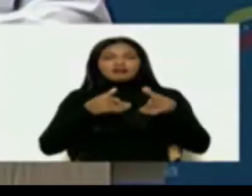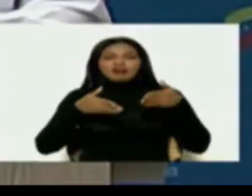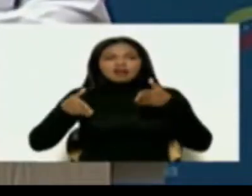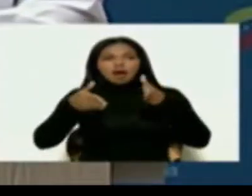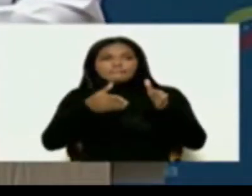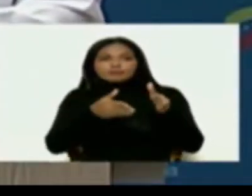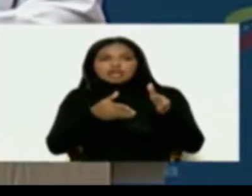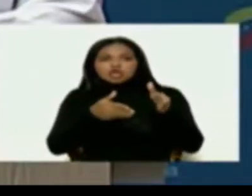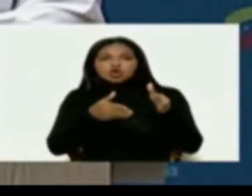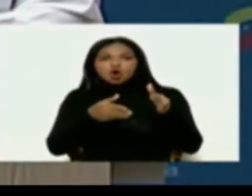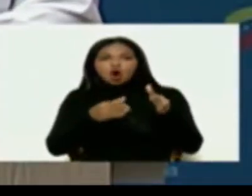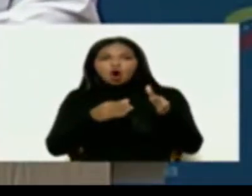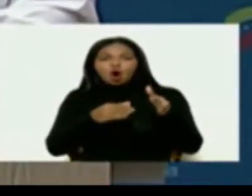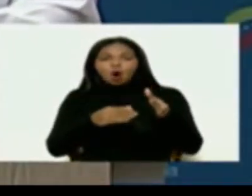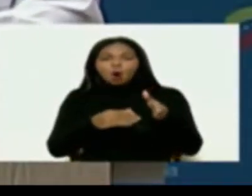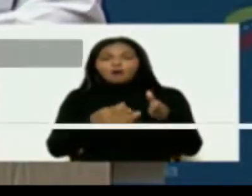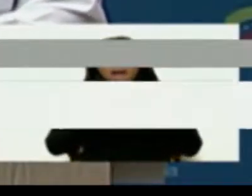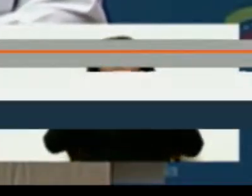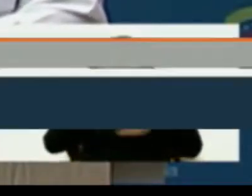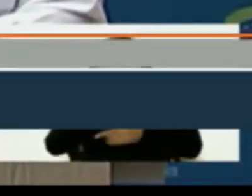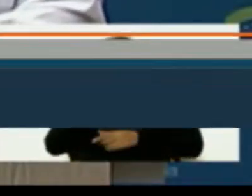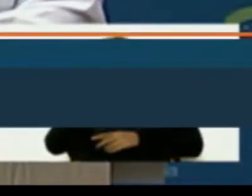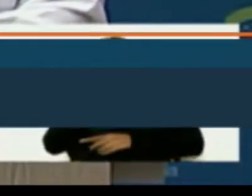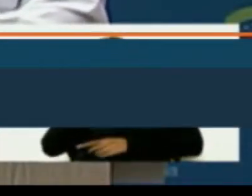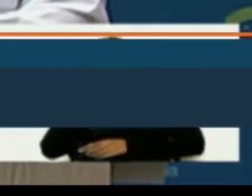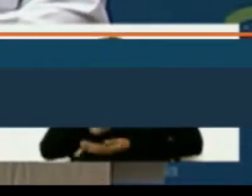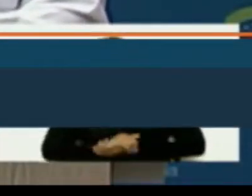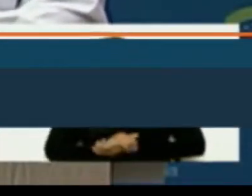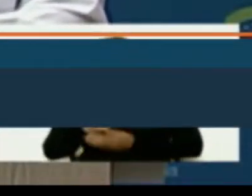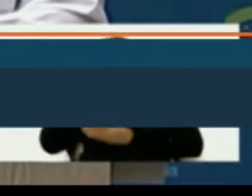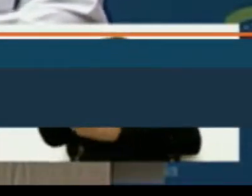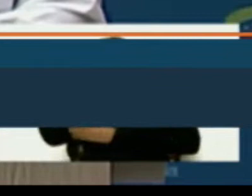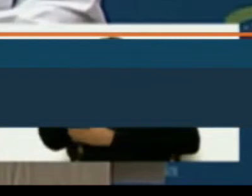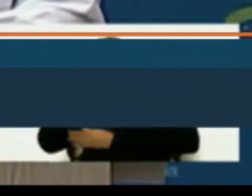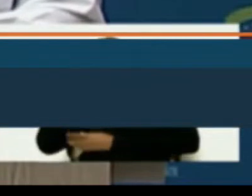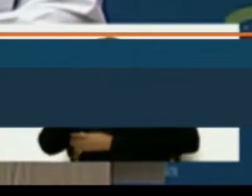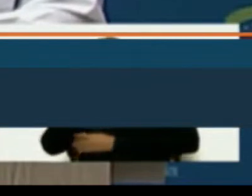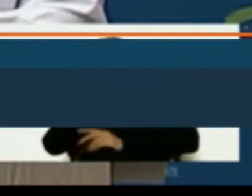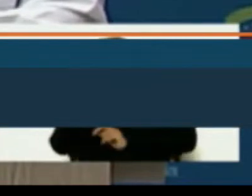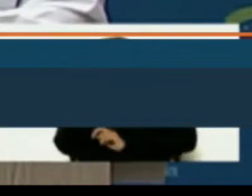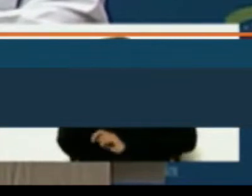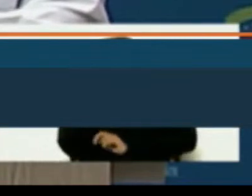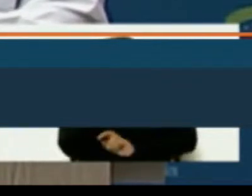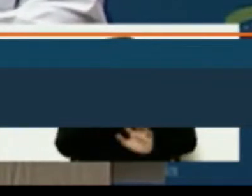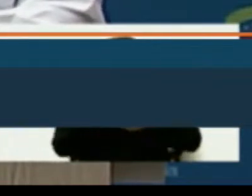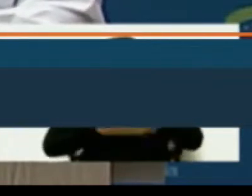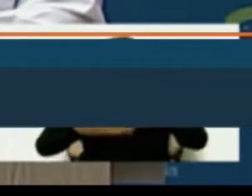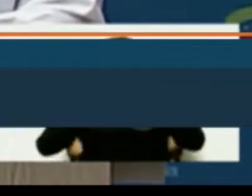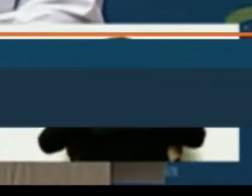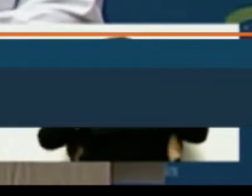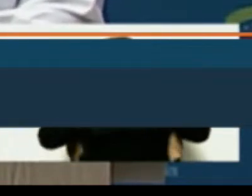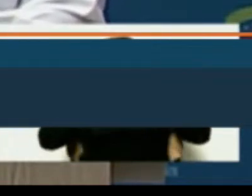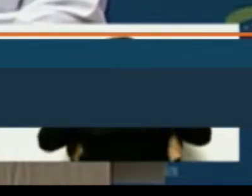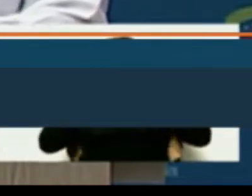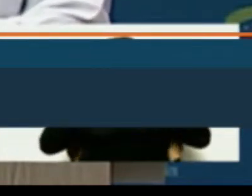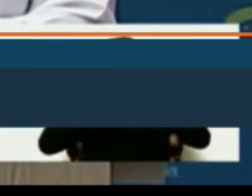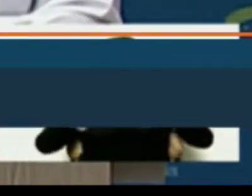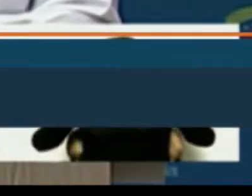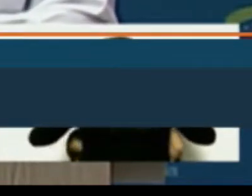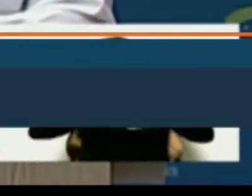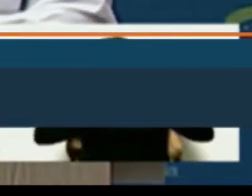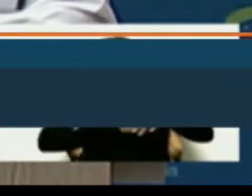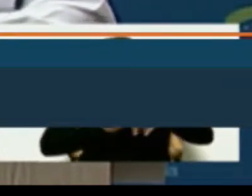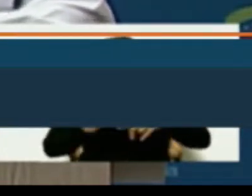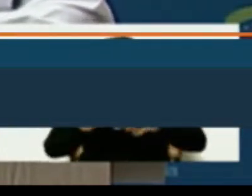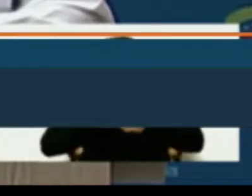At the moment, Colombia is considered to be the main source of infections for Venezuelans, due to the arrival of people from